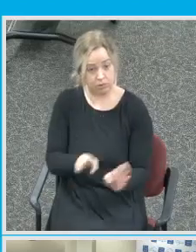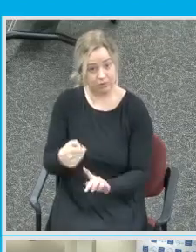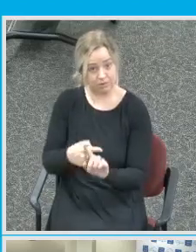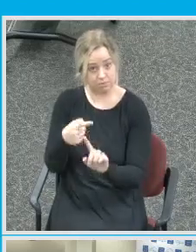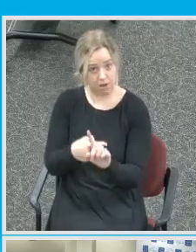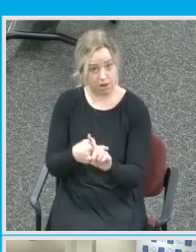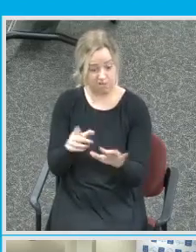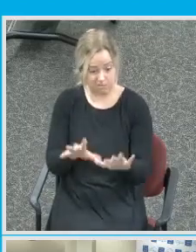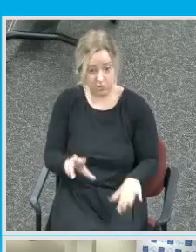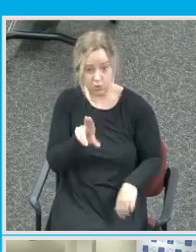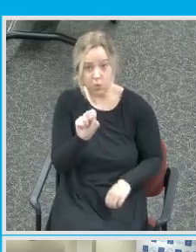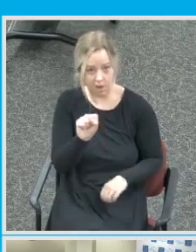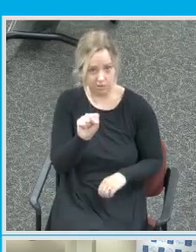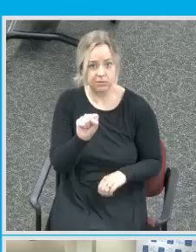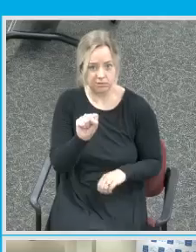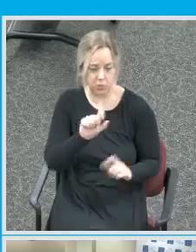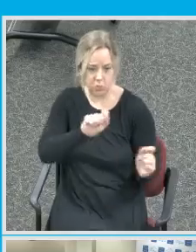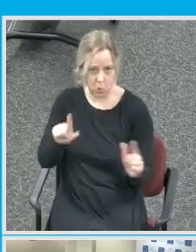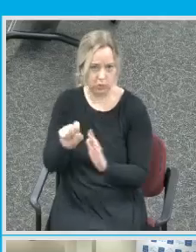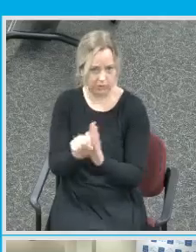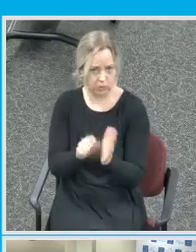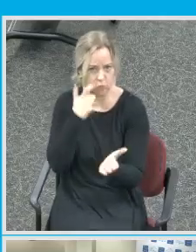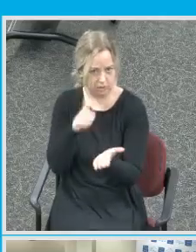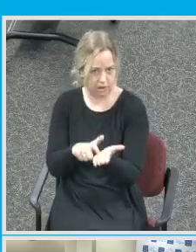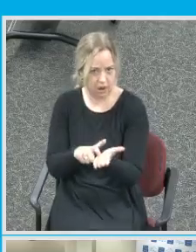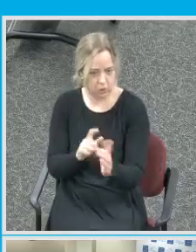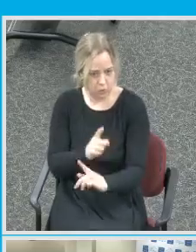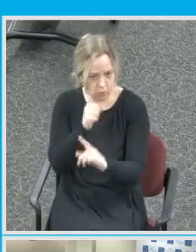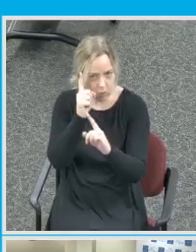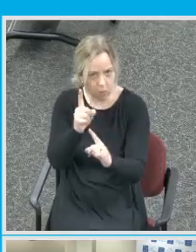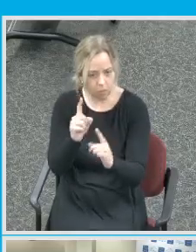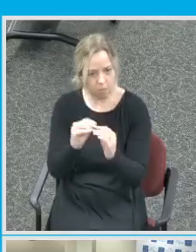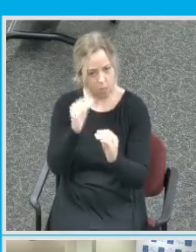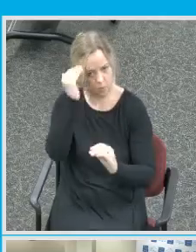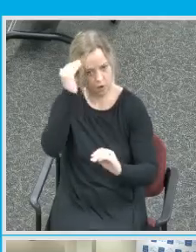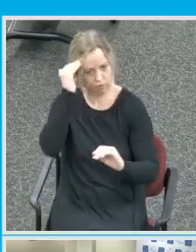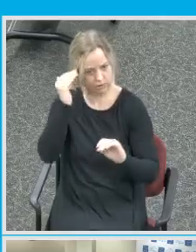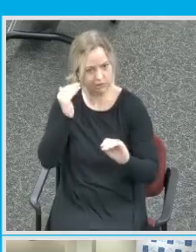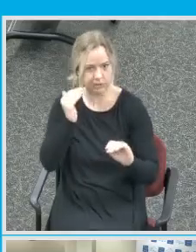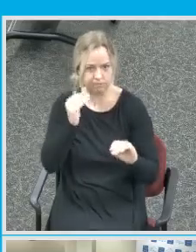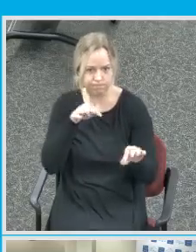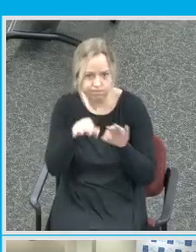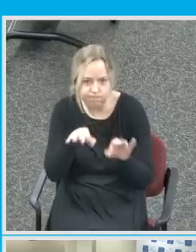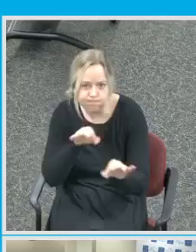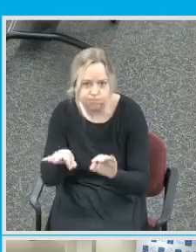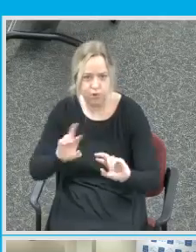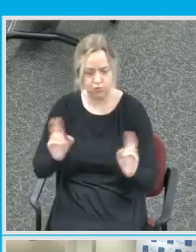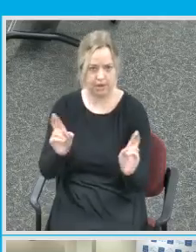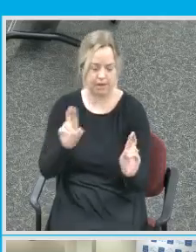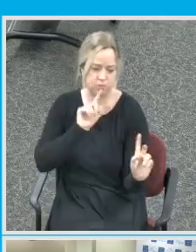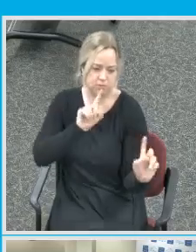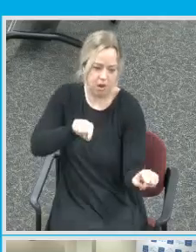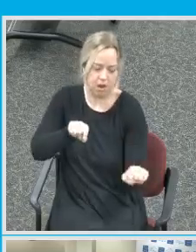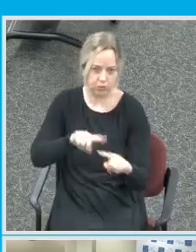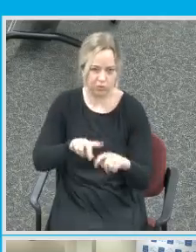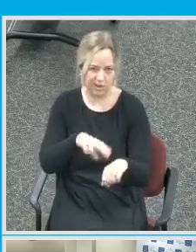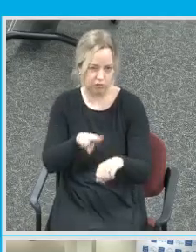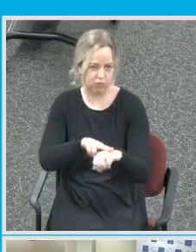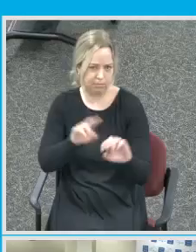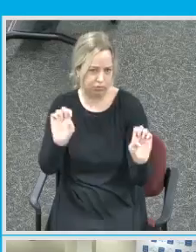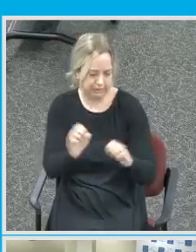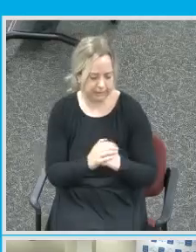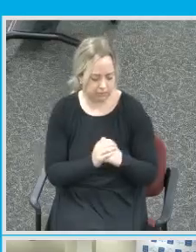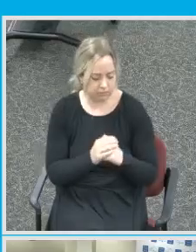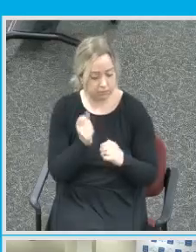across the nation every September to raise awareness about the importance of preparing for disasters and emergencies. And whereas the